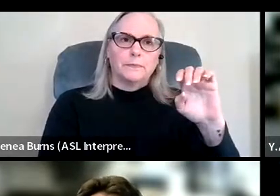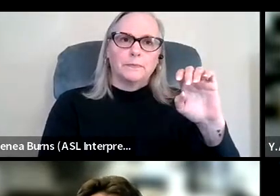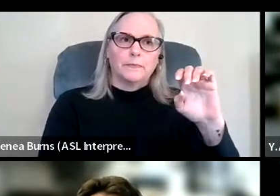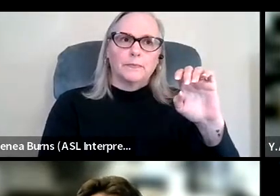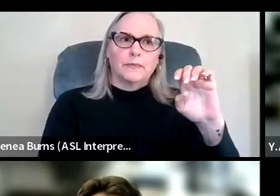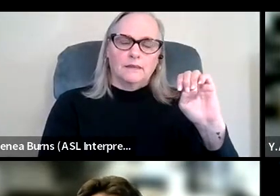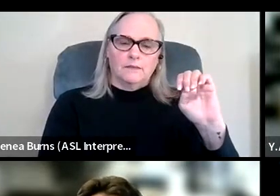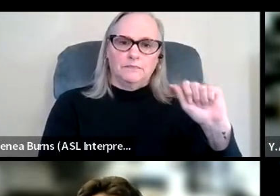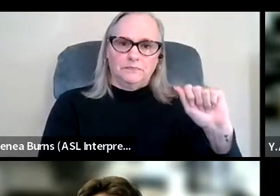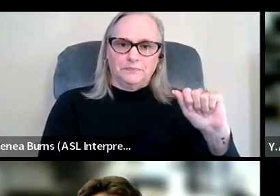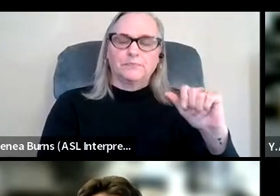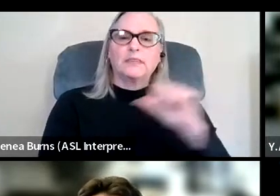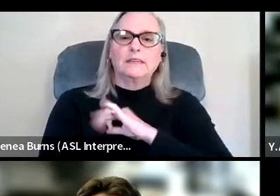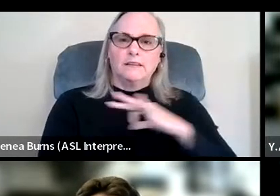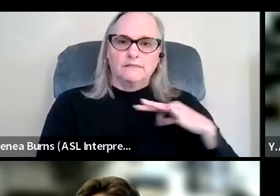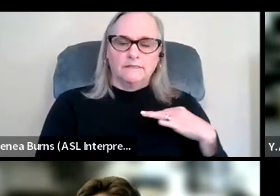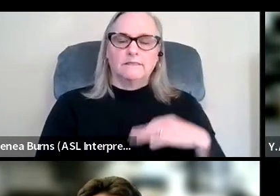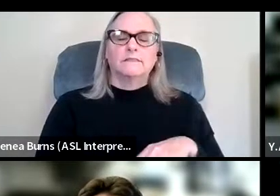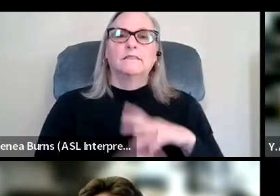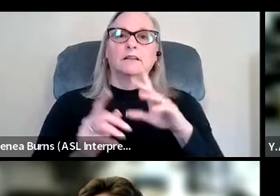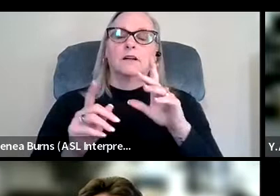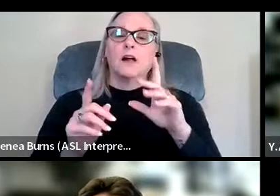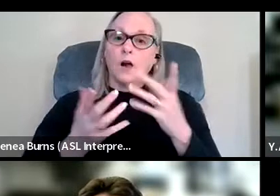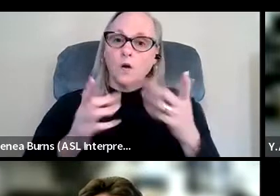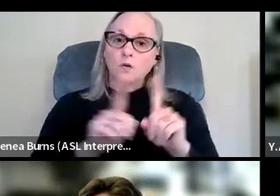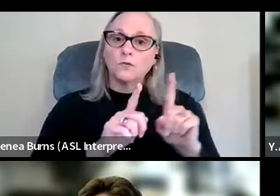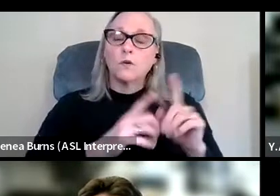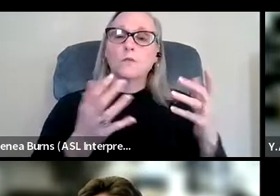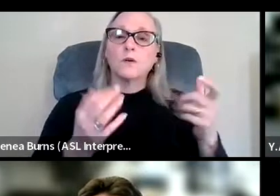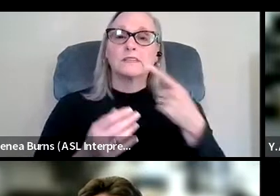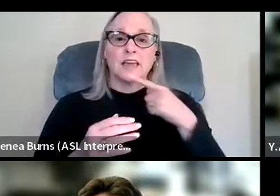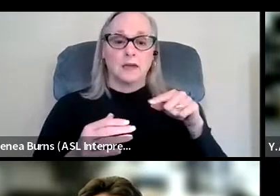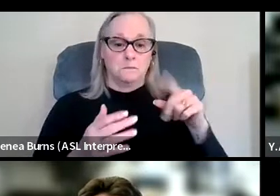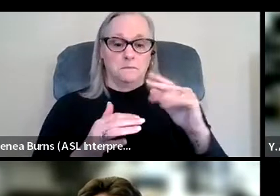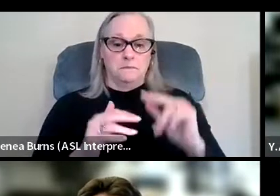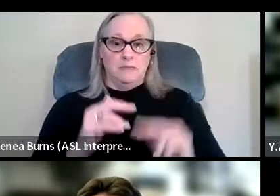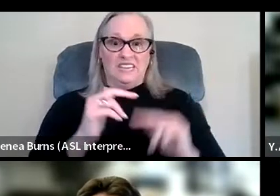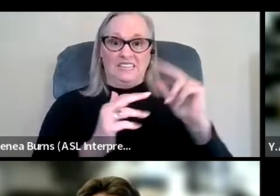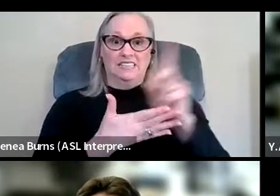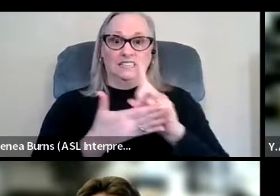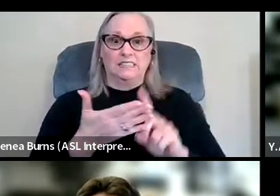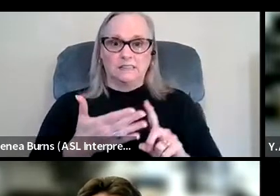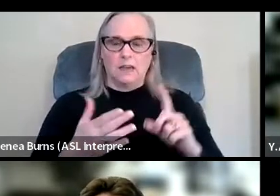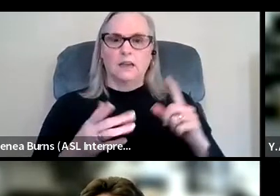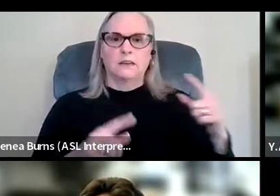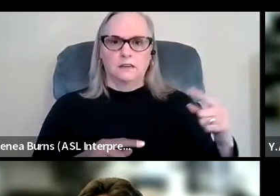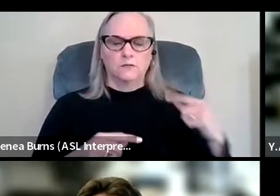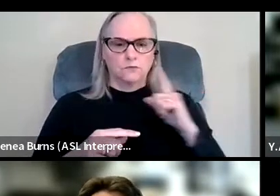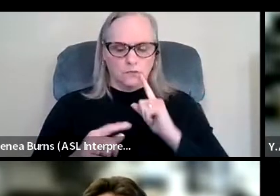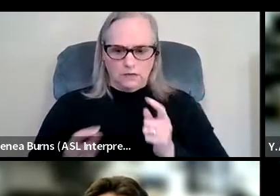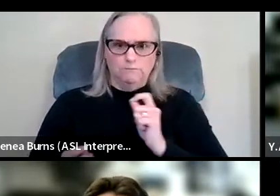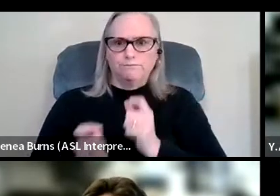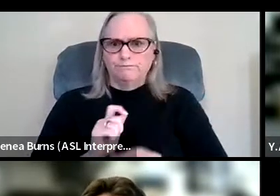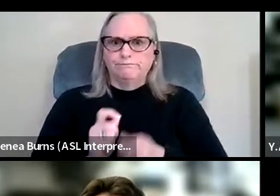that the design of this building has been an iterative process that's involved